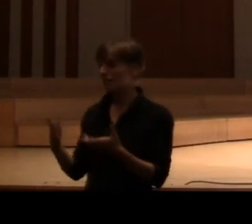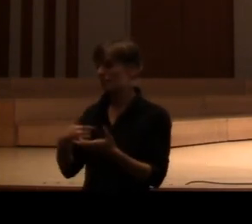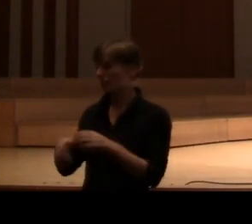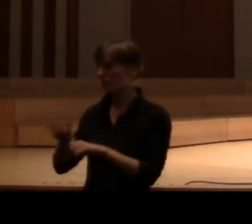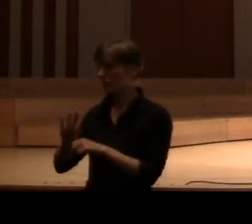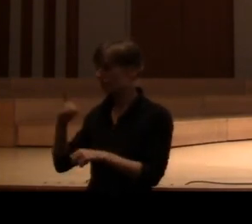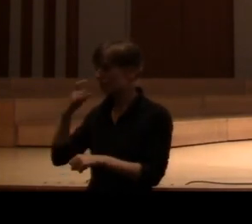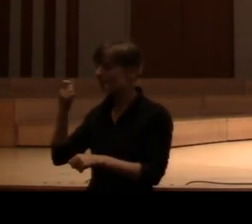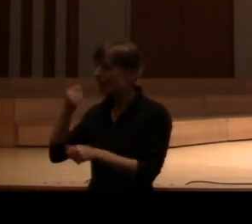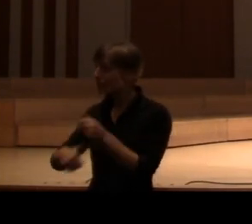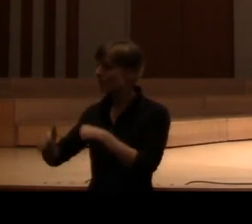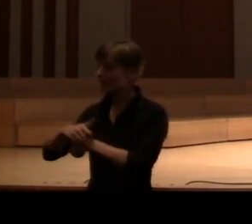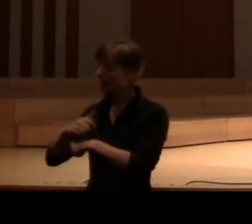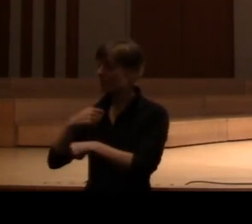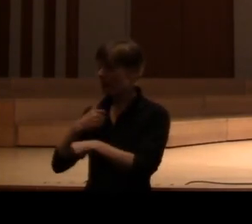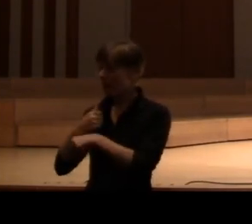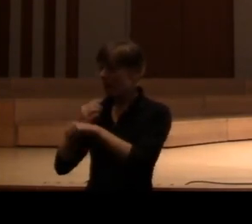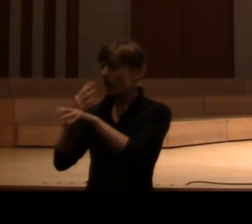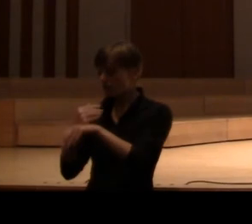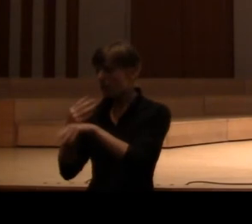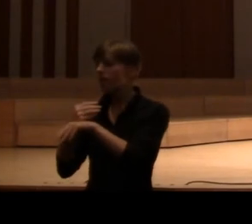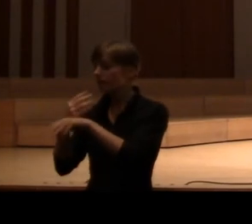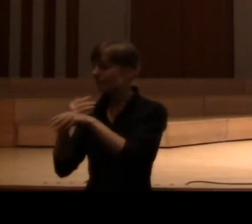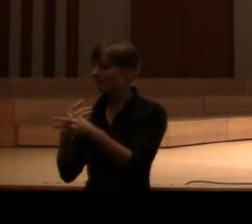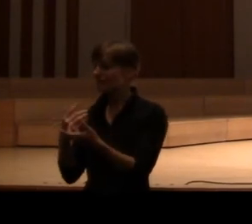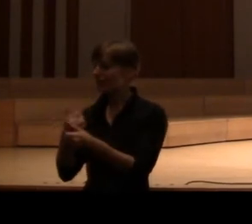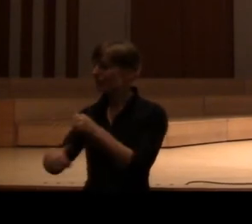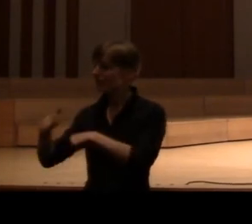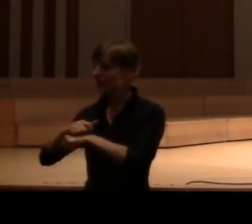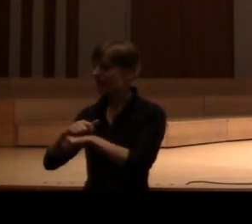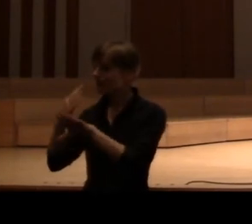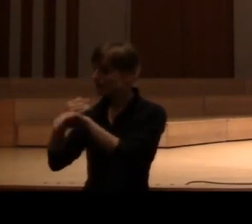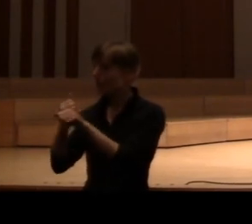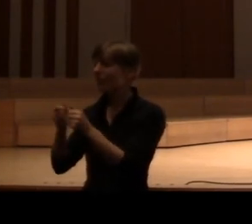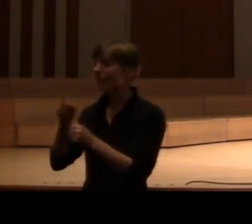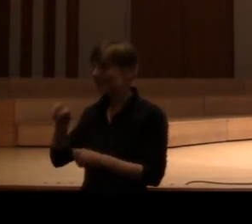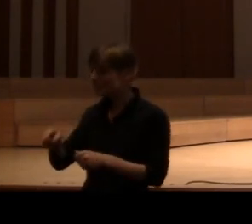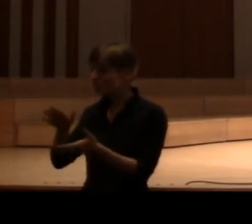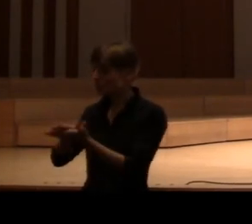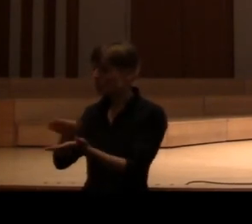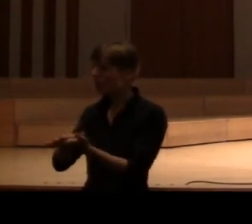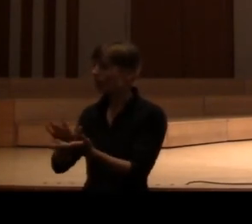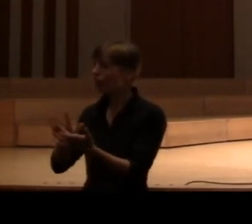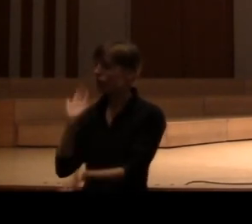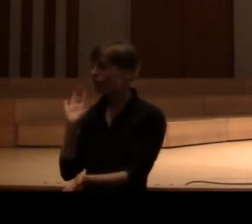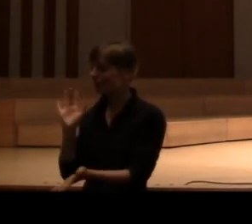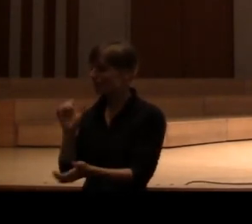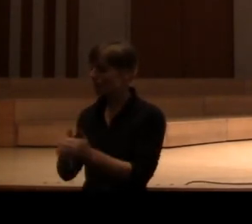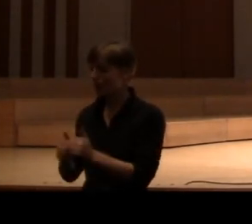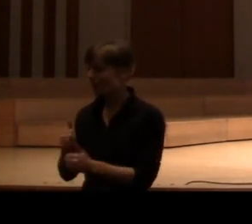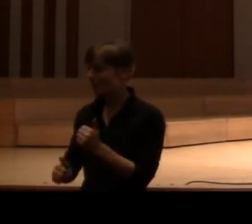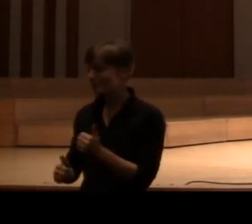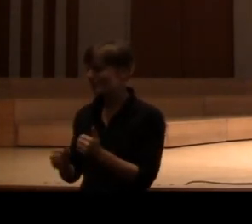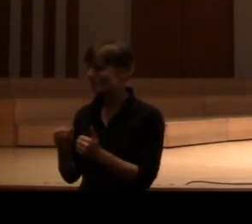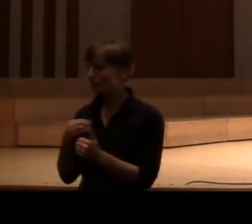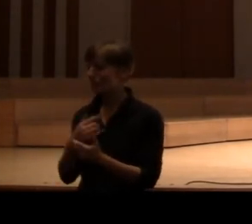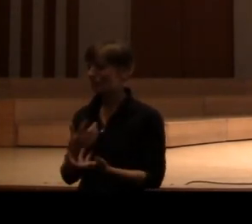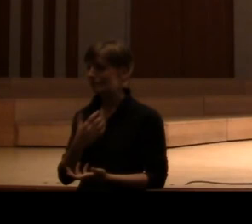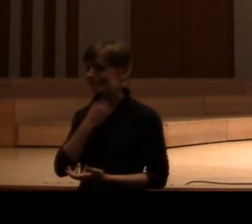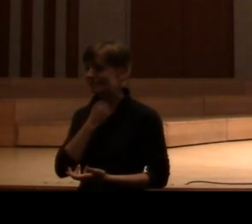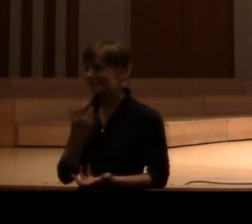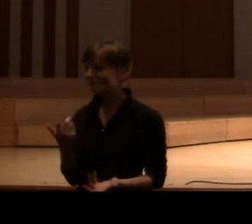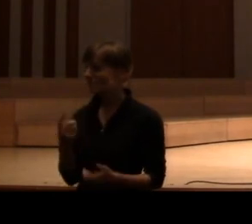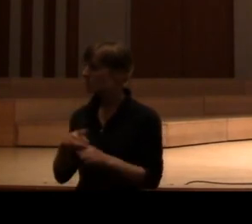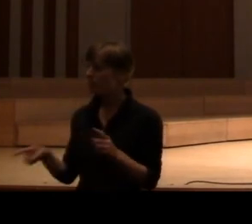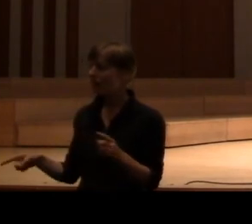because every single time I did a video conference with these students, the video conferencing system had problems. And yet through all